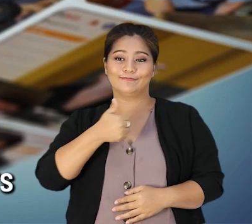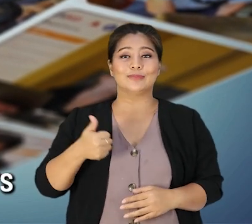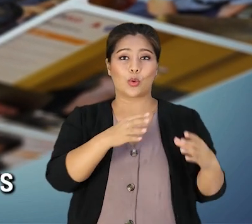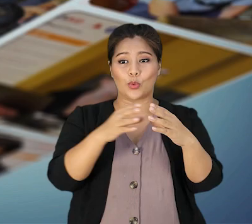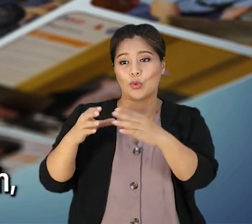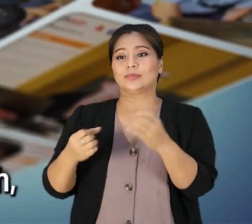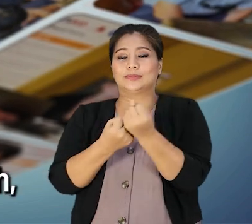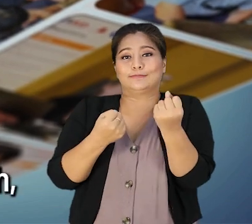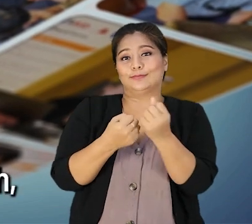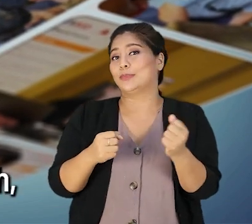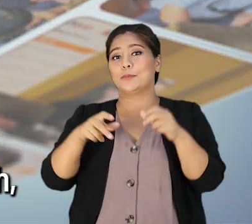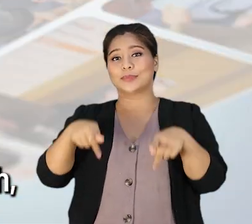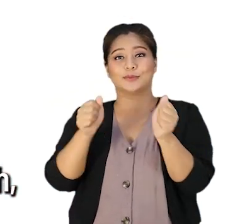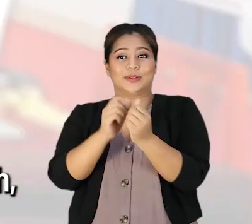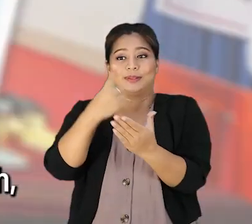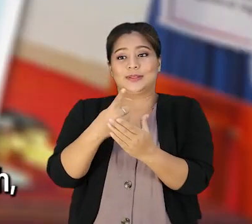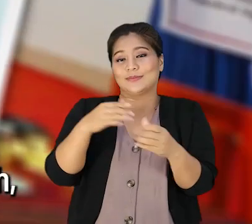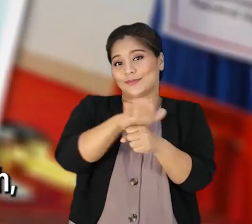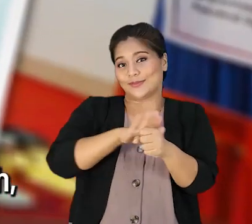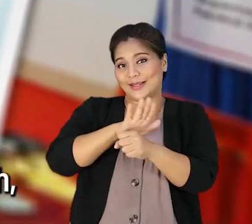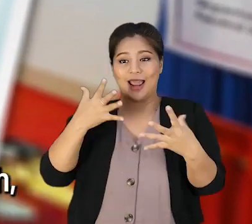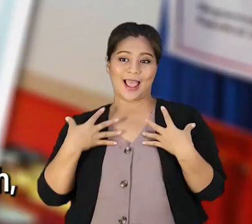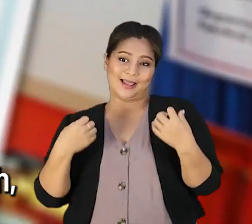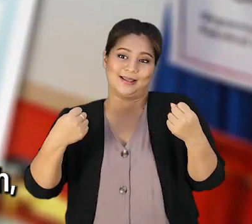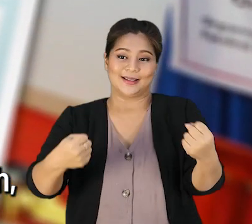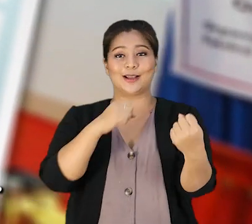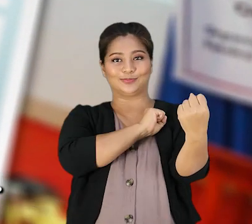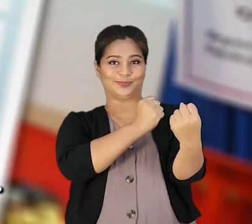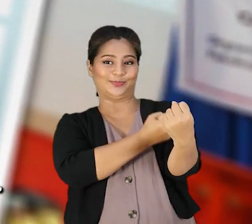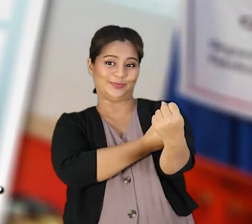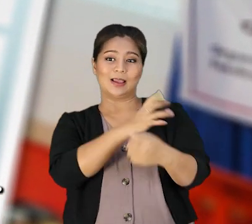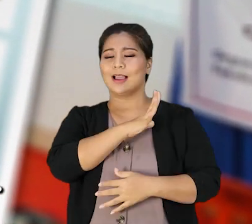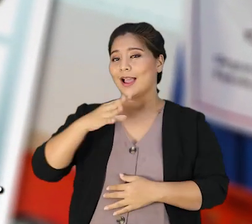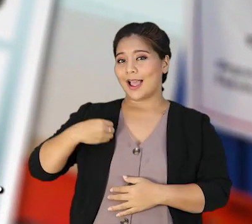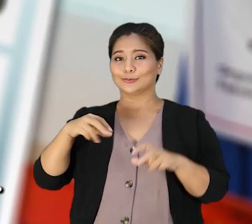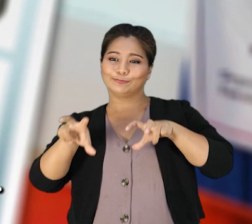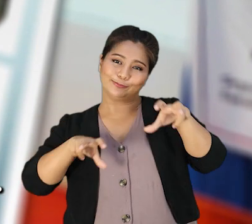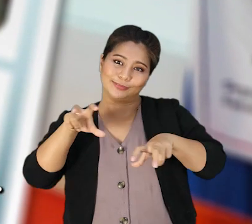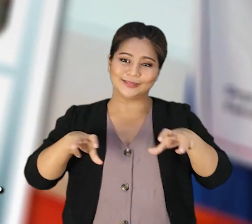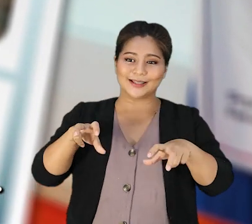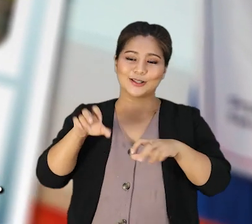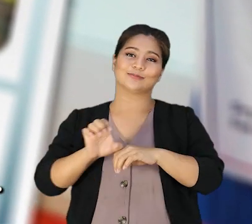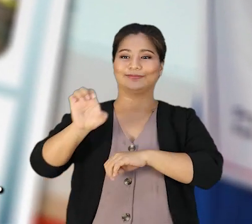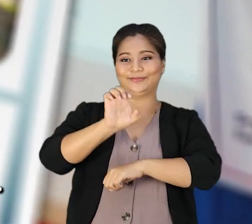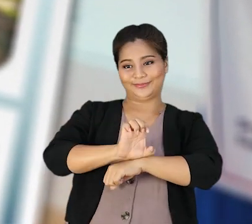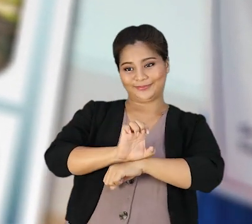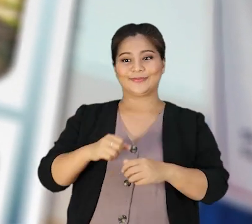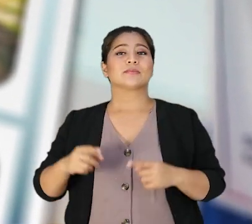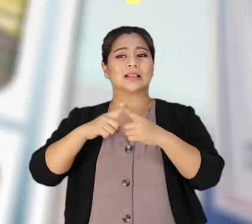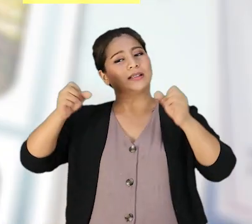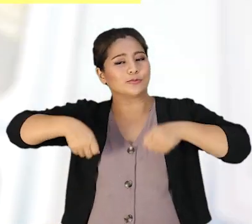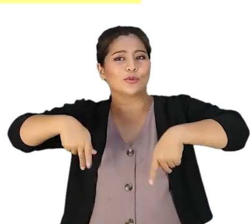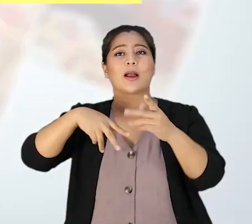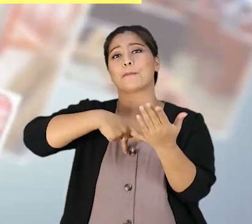private sectors to support persons with disabilities in the areas of health, economic empowerment, and stakeholder engagement.